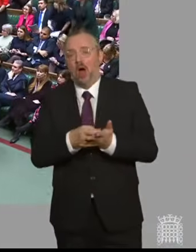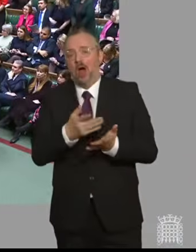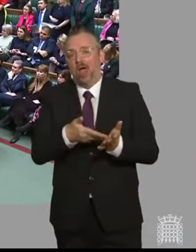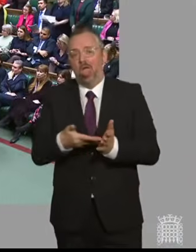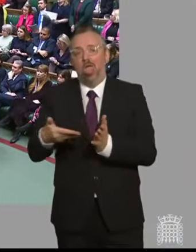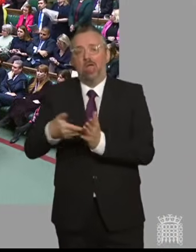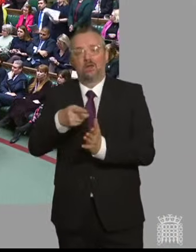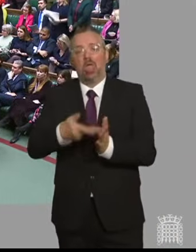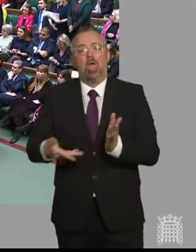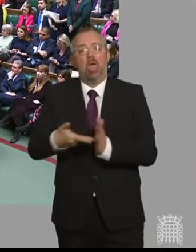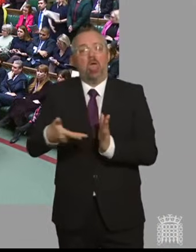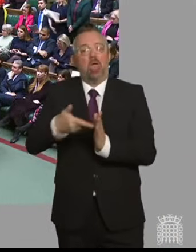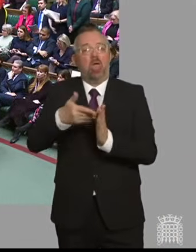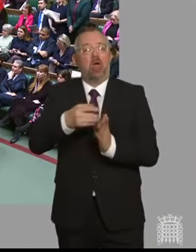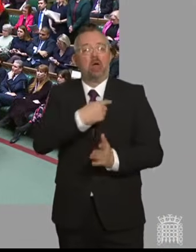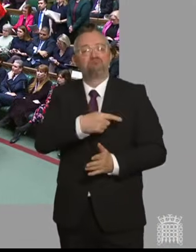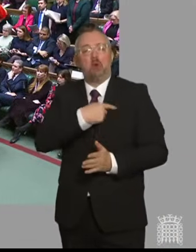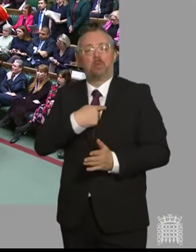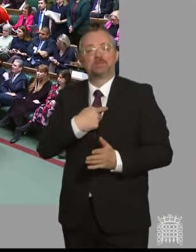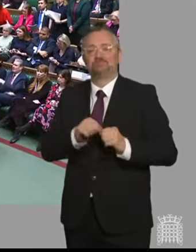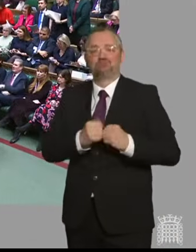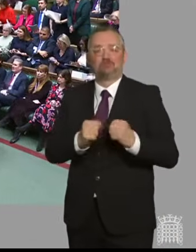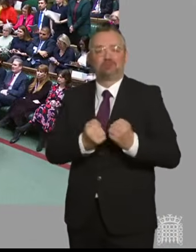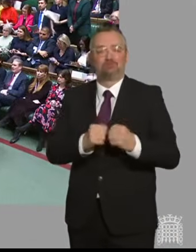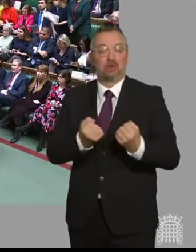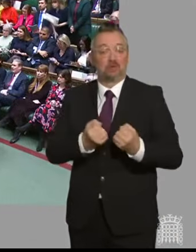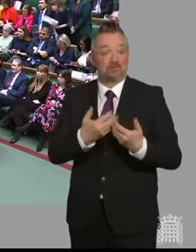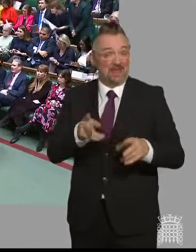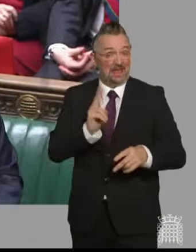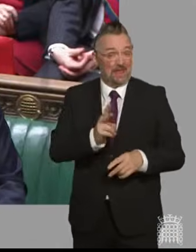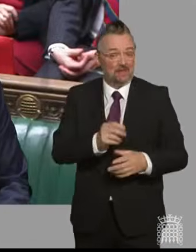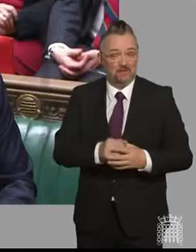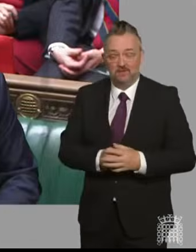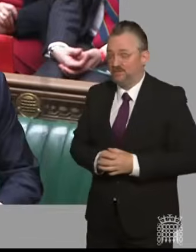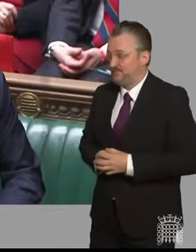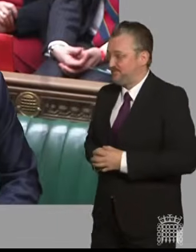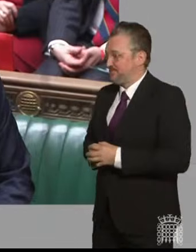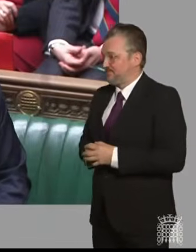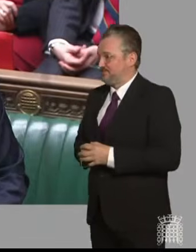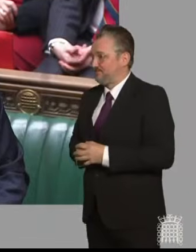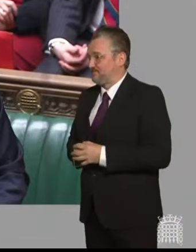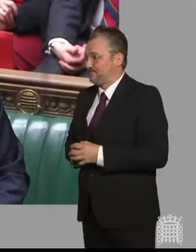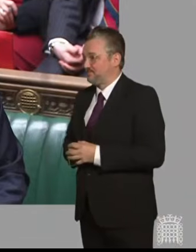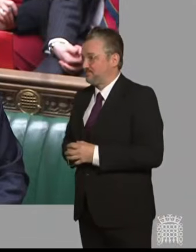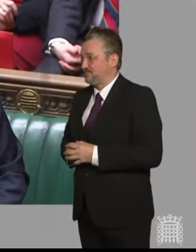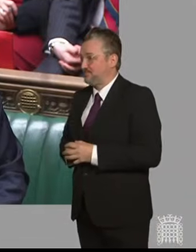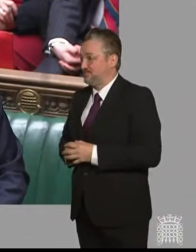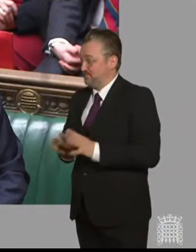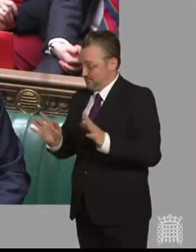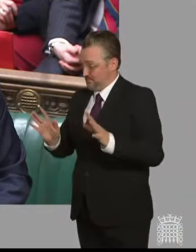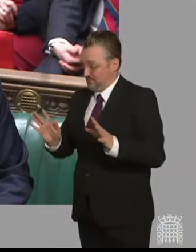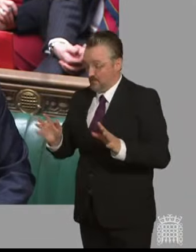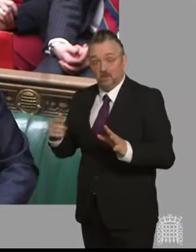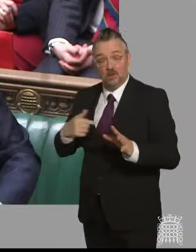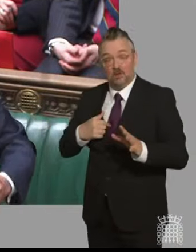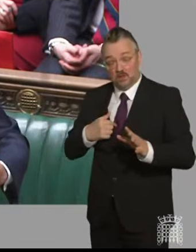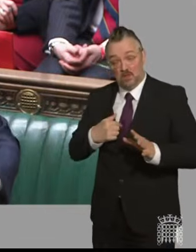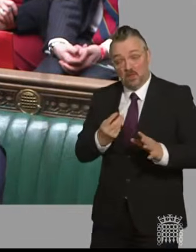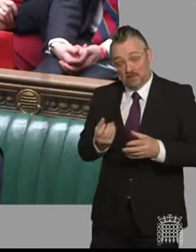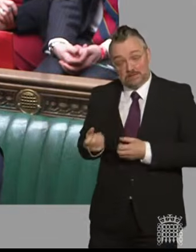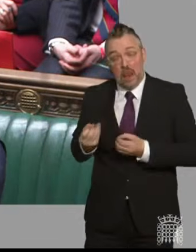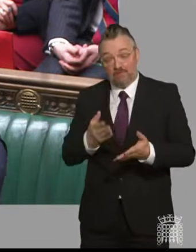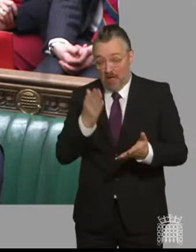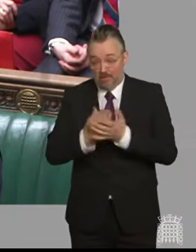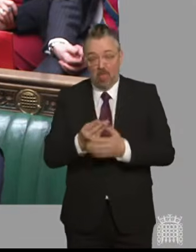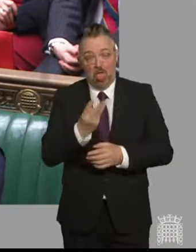Mr. Speaker, we're delivering on what we said, which is 30 hours of free childcare a week for working parents of children from